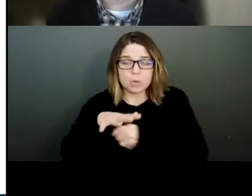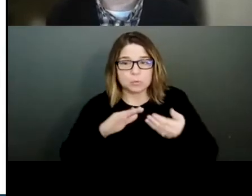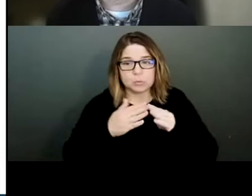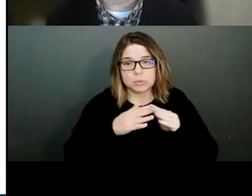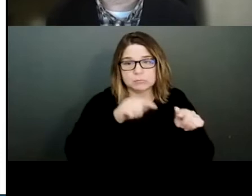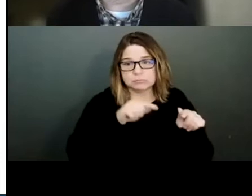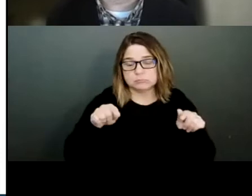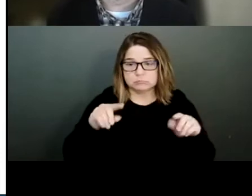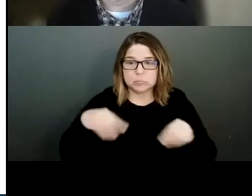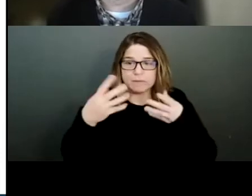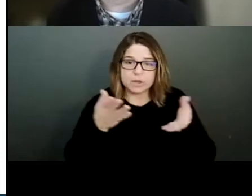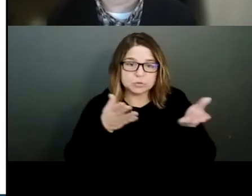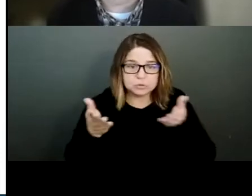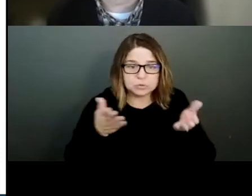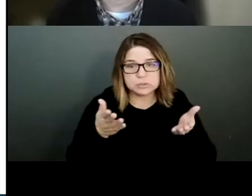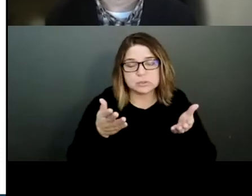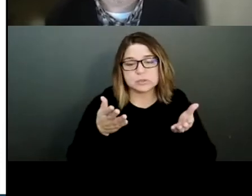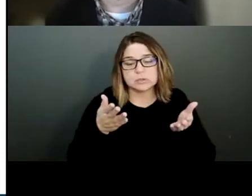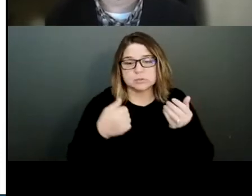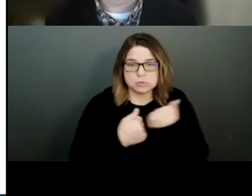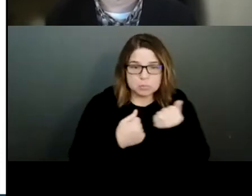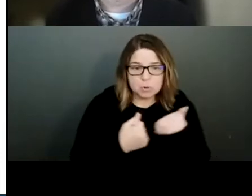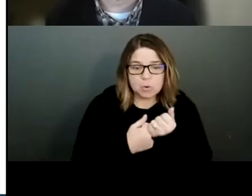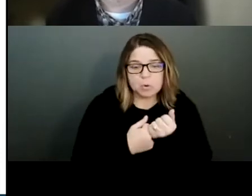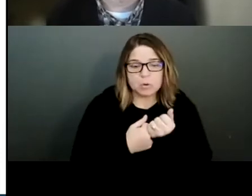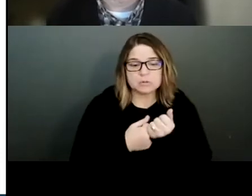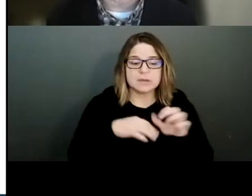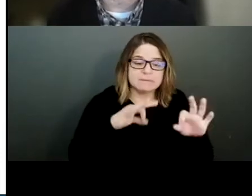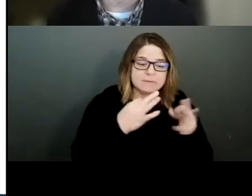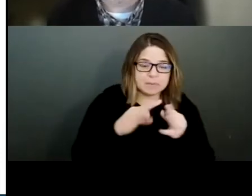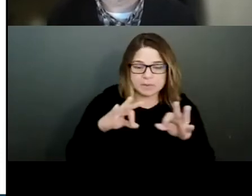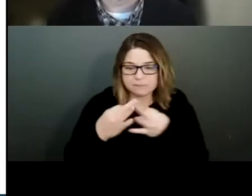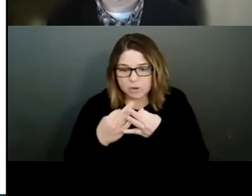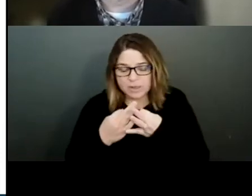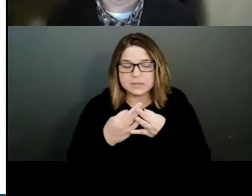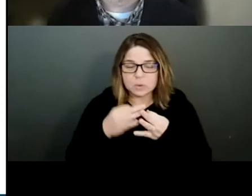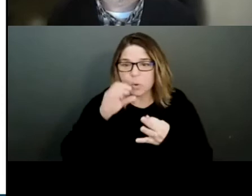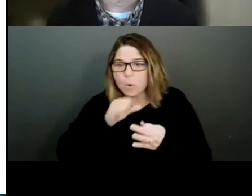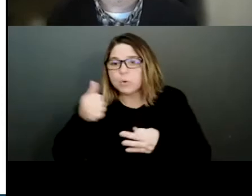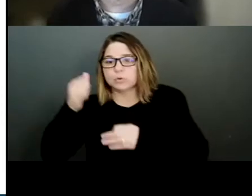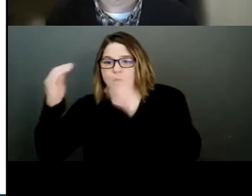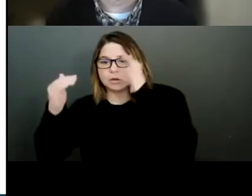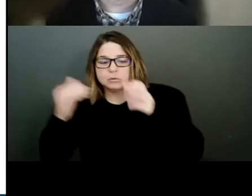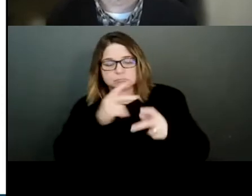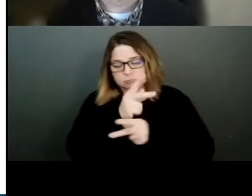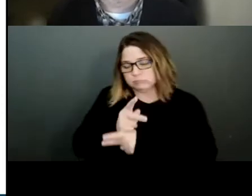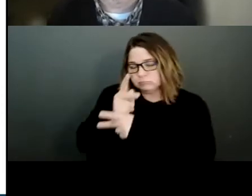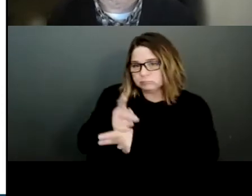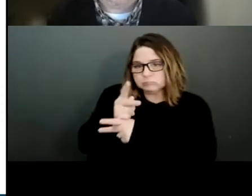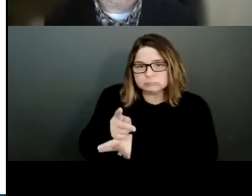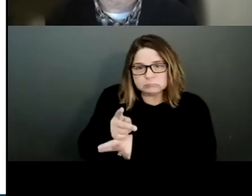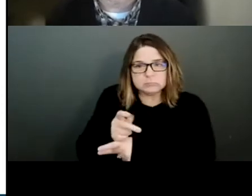provide services and supports to families and friends that were caring for older adults, and not just older